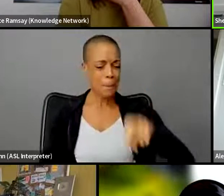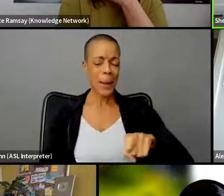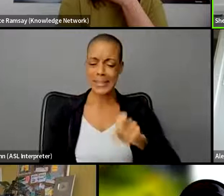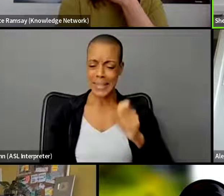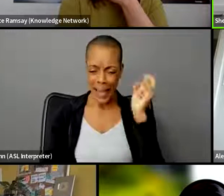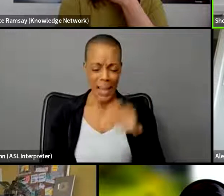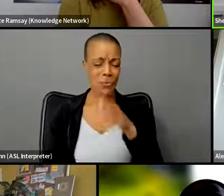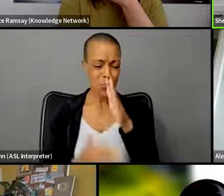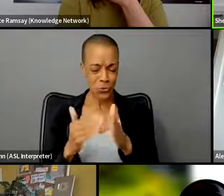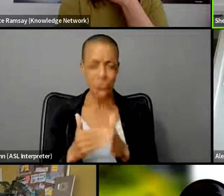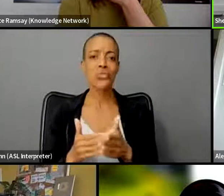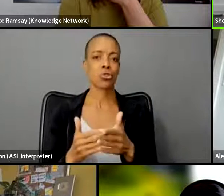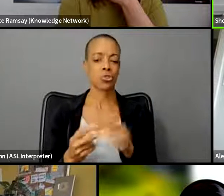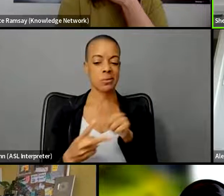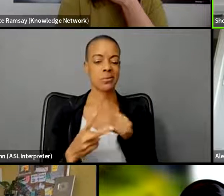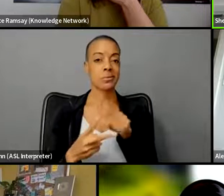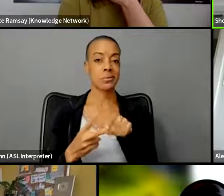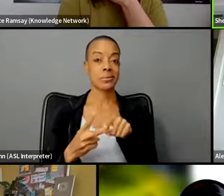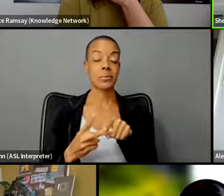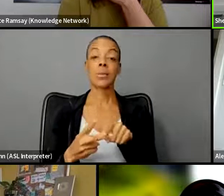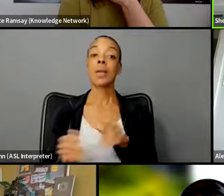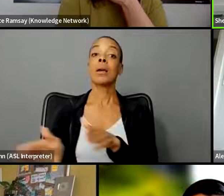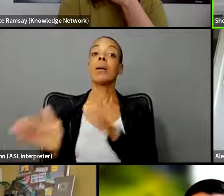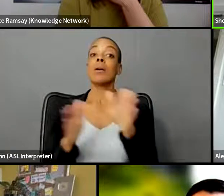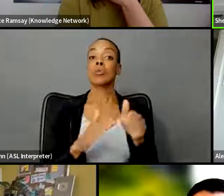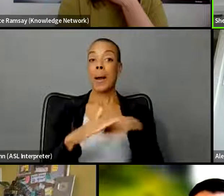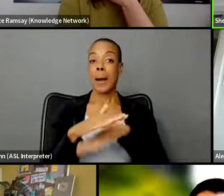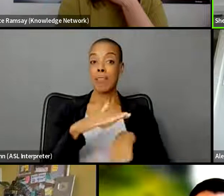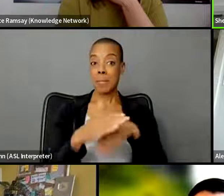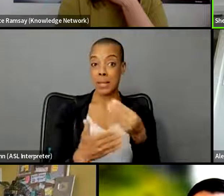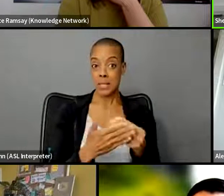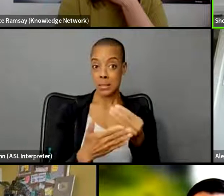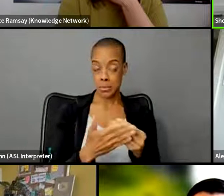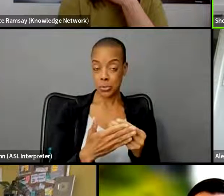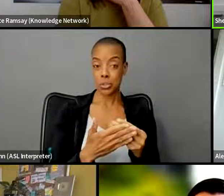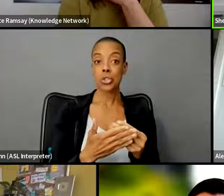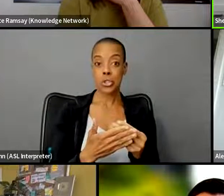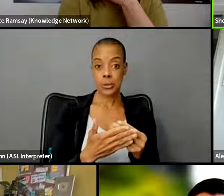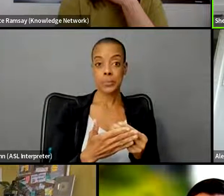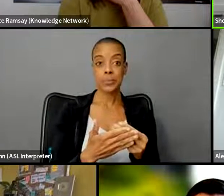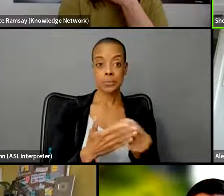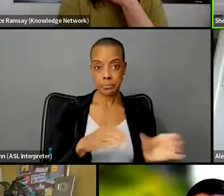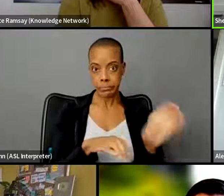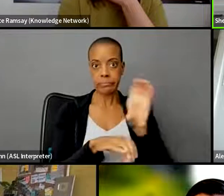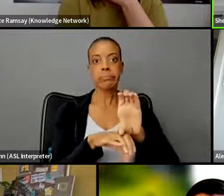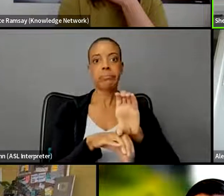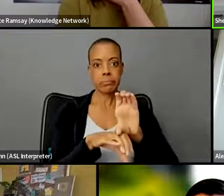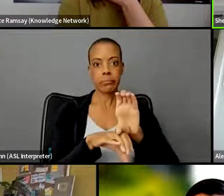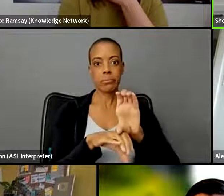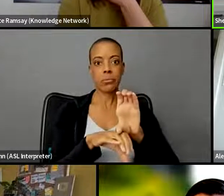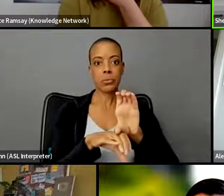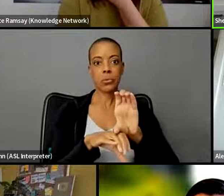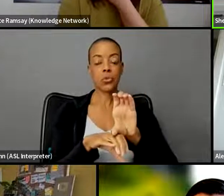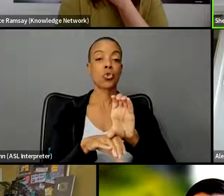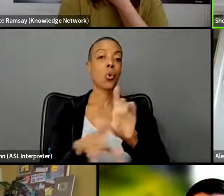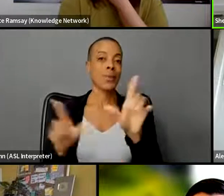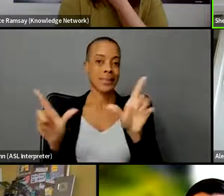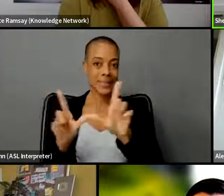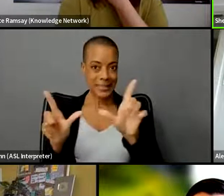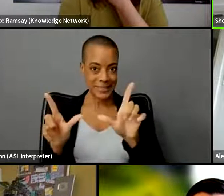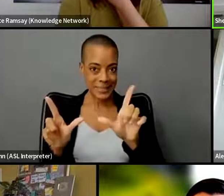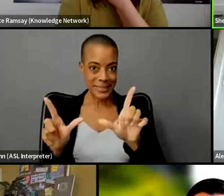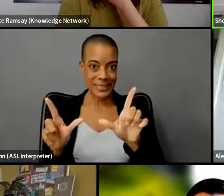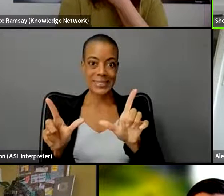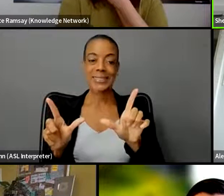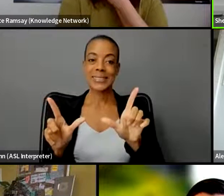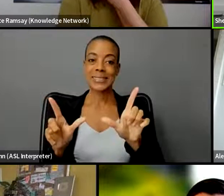basic budget, including the other funds you will be applying for to complete your entire budget, because again, it's a broadcast license. We do not have the